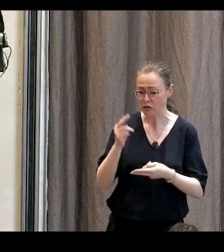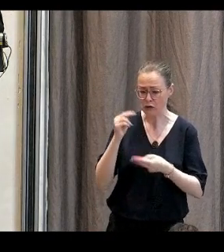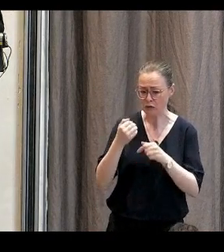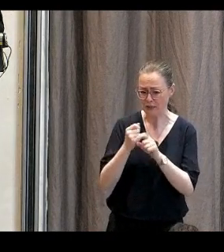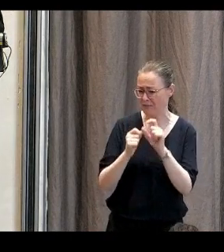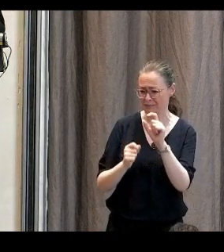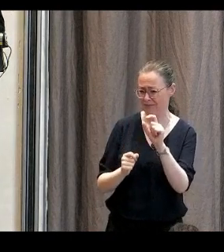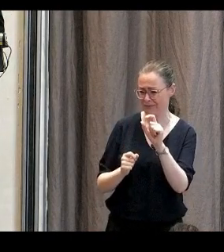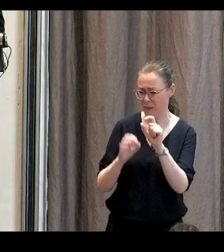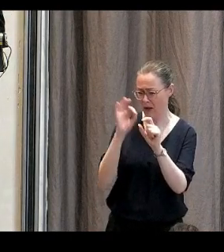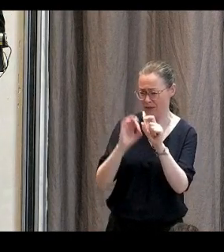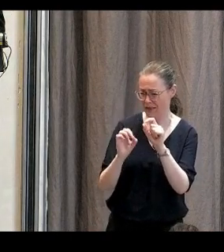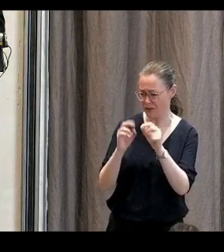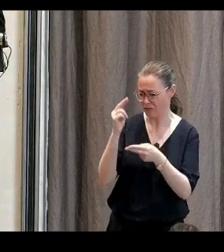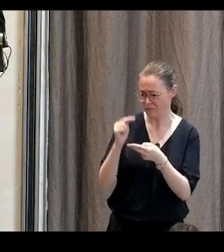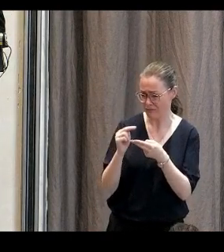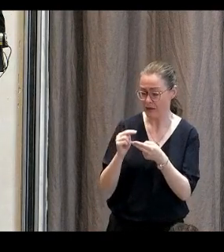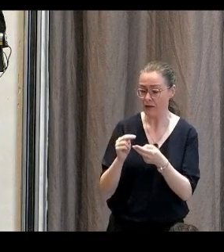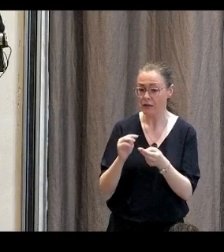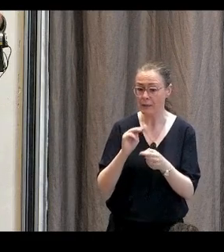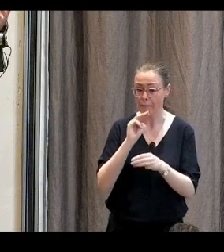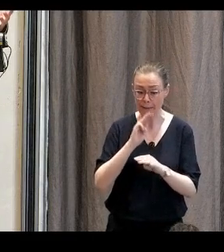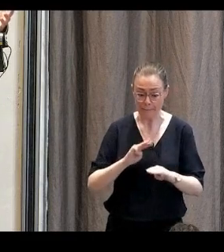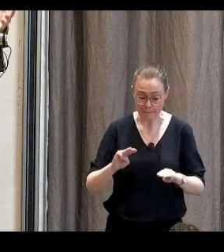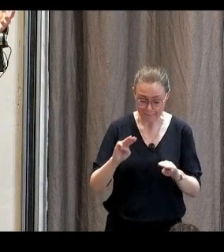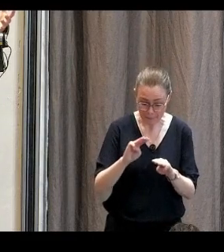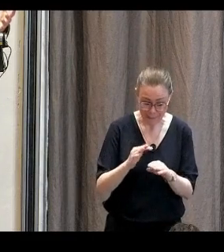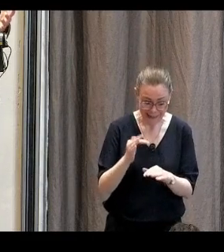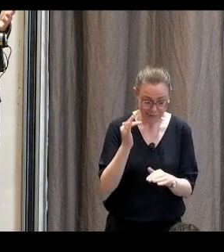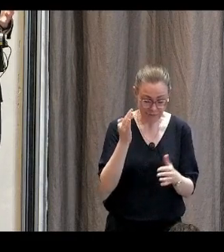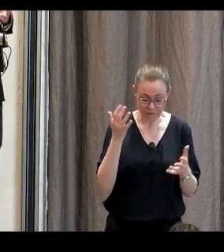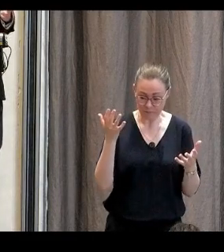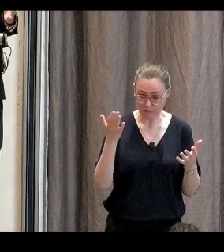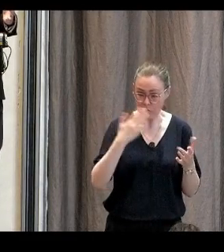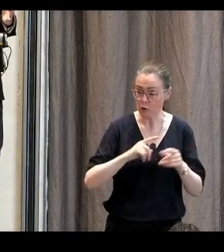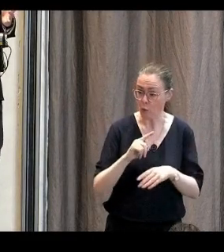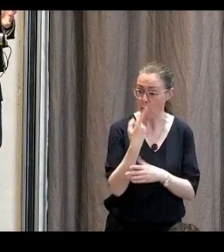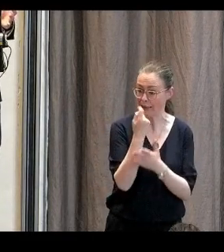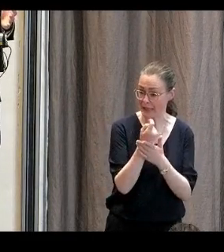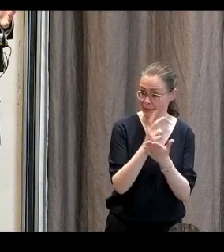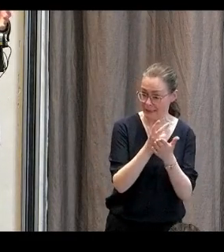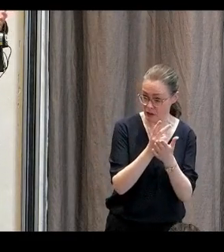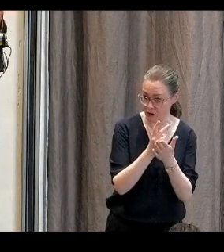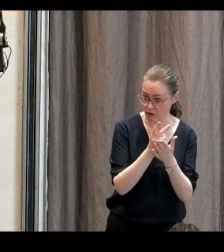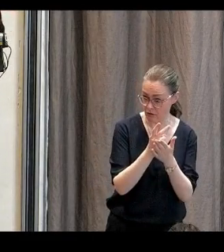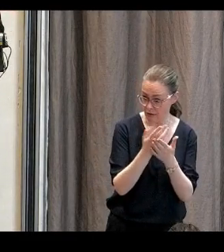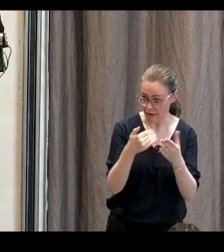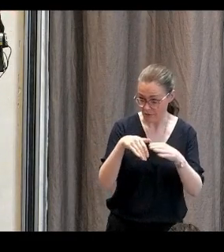small amount. And so for people that had only a single seizure when they joined the